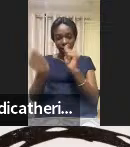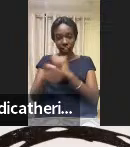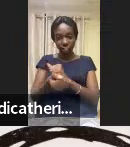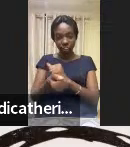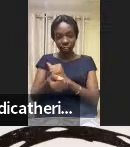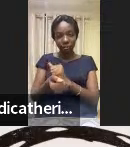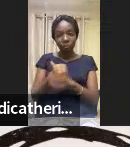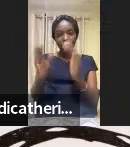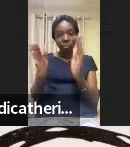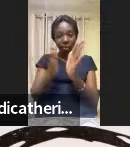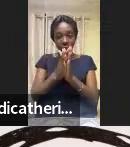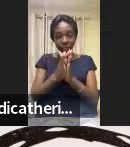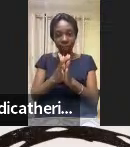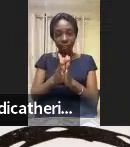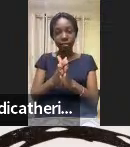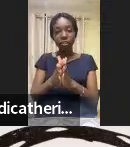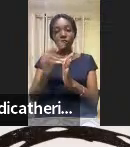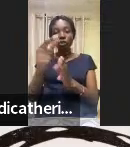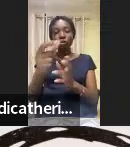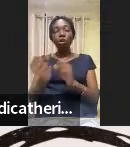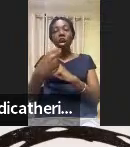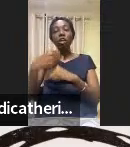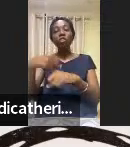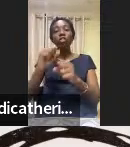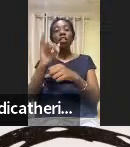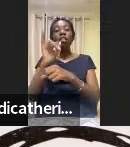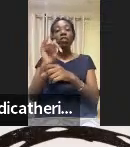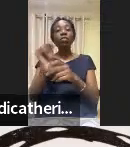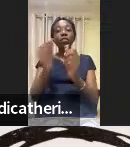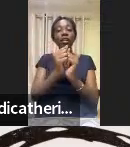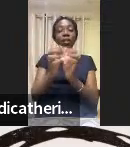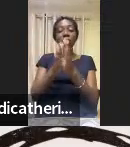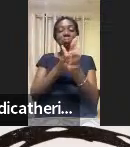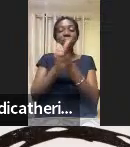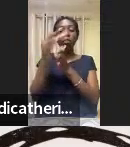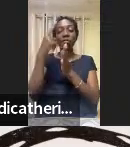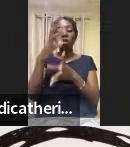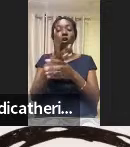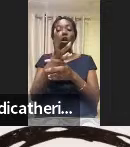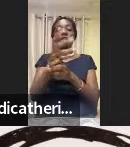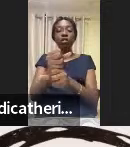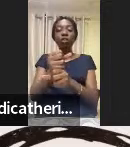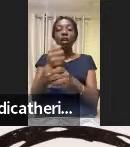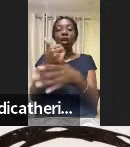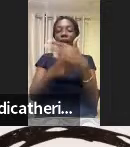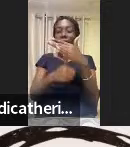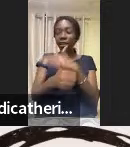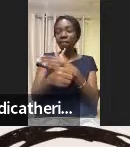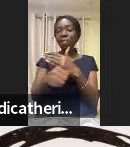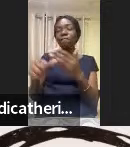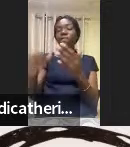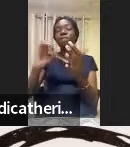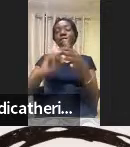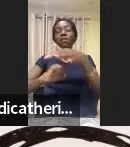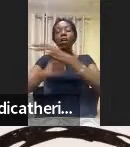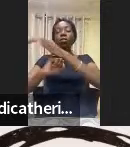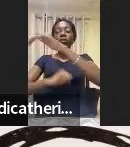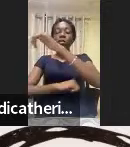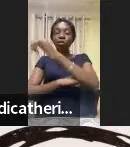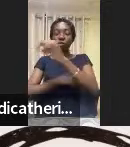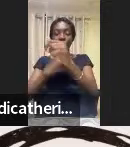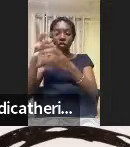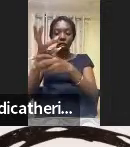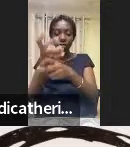who represents the interest of the organization and a foundation for the organization, just make sure you get the buy